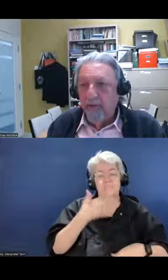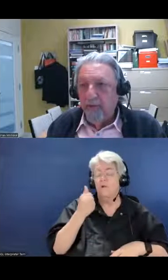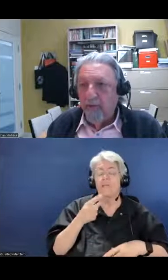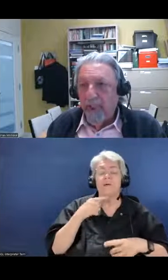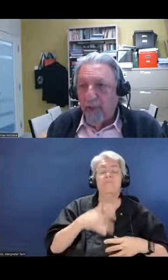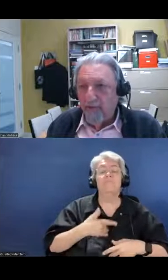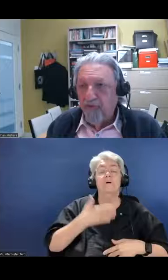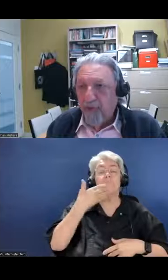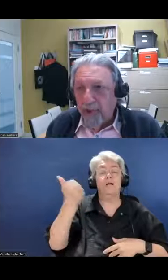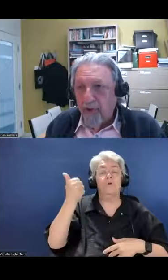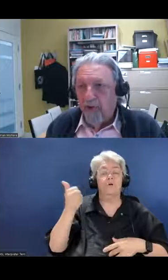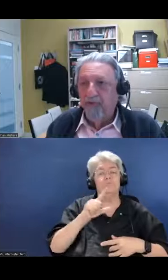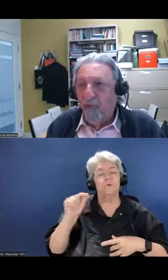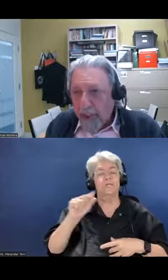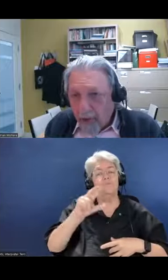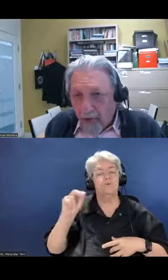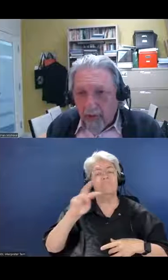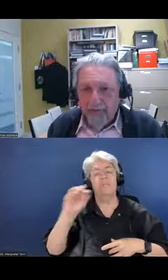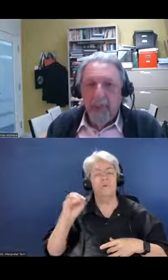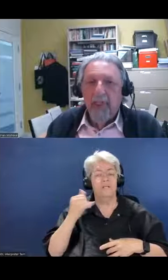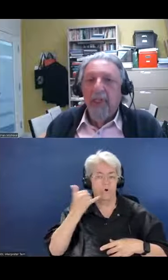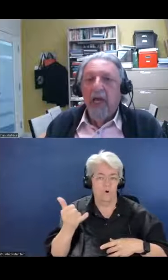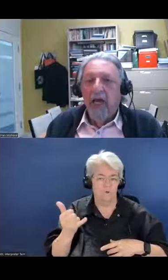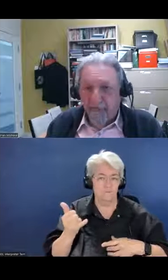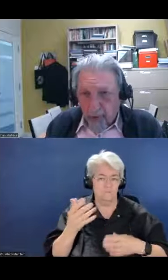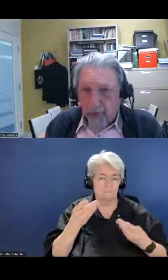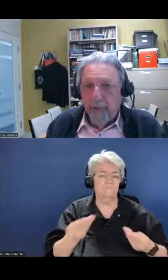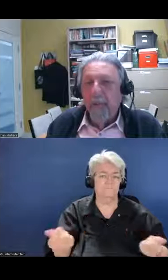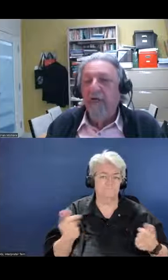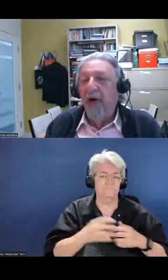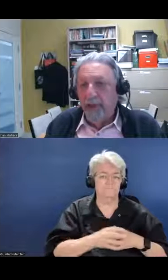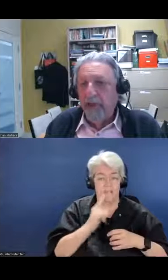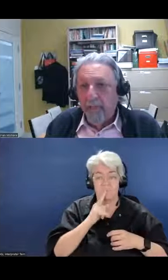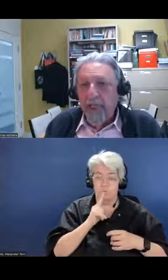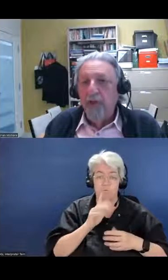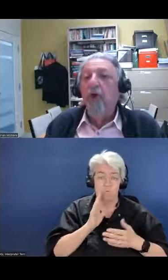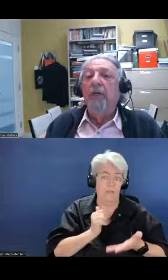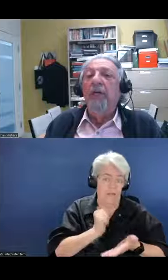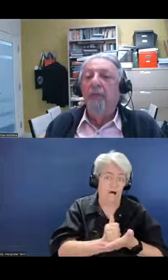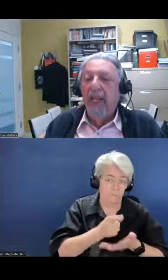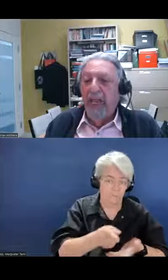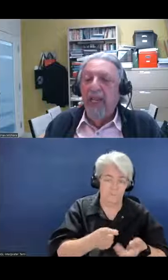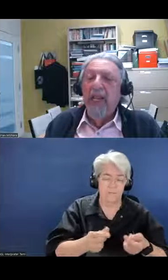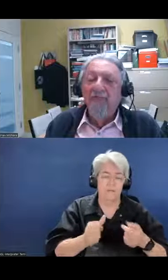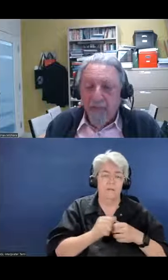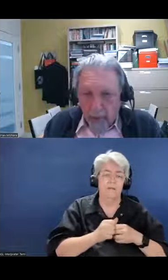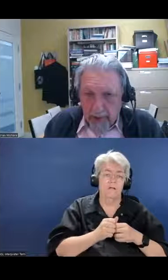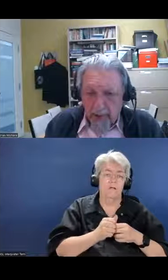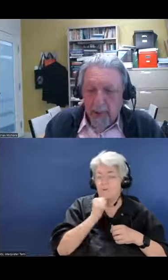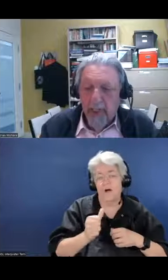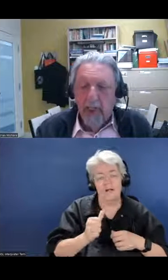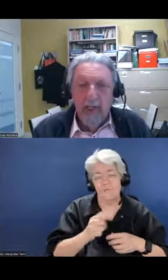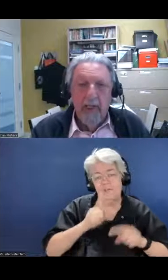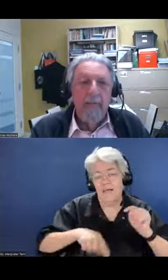the end of 20 calls, 30 calls, 40 calls. If you're going to be of help to them, you're not going to help